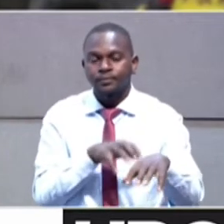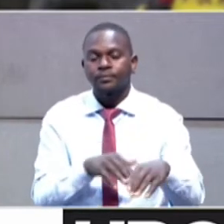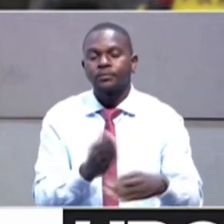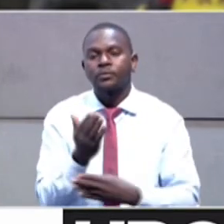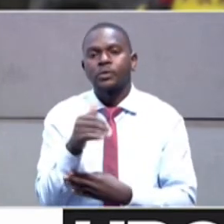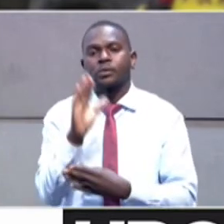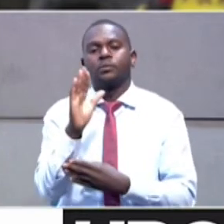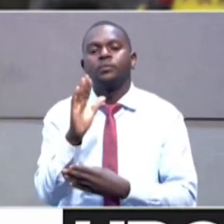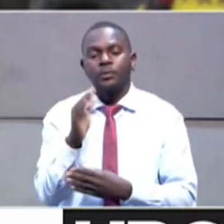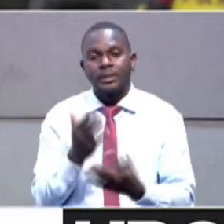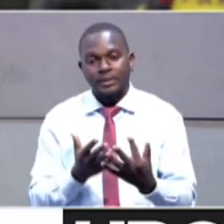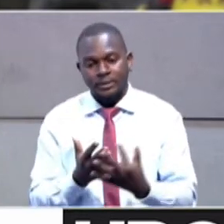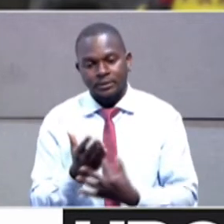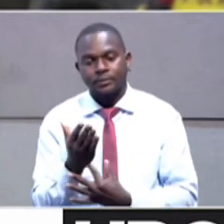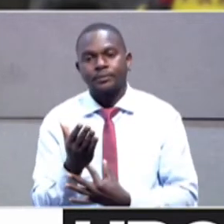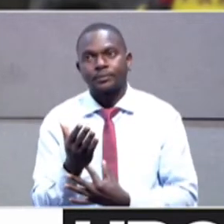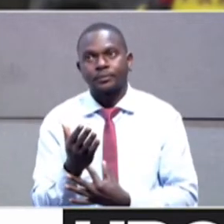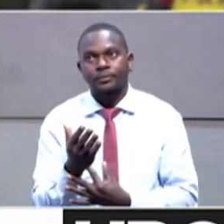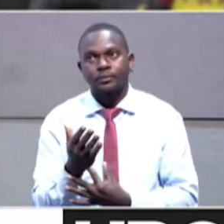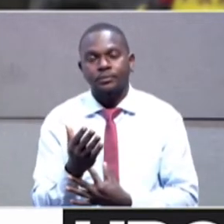most especially through